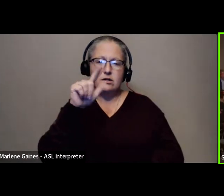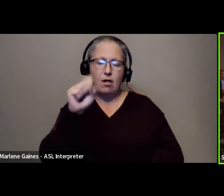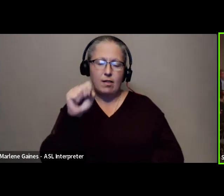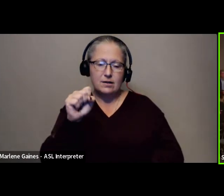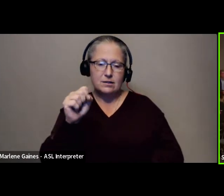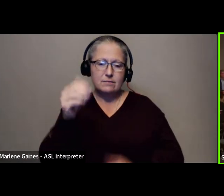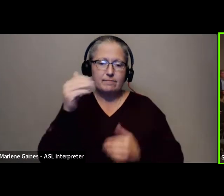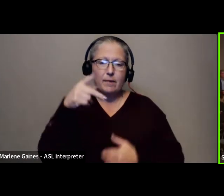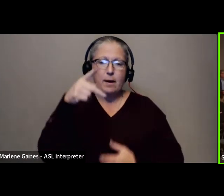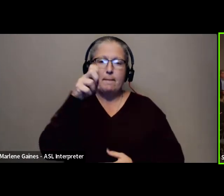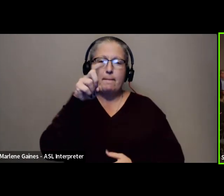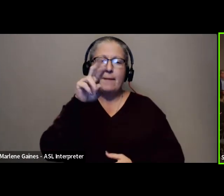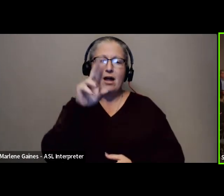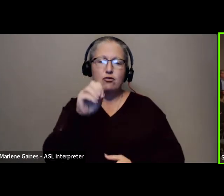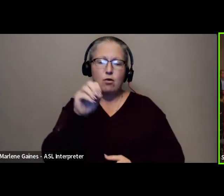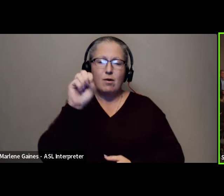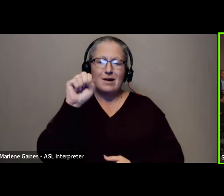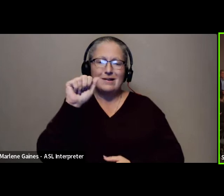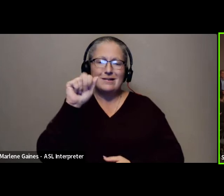Pedro Sandoval,